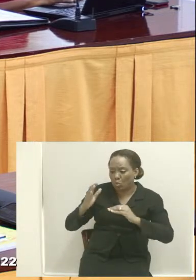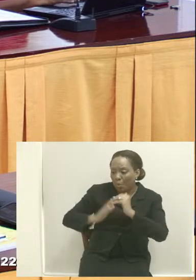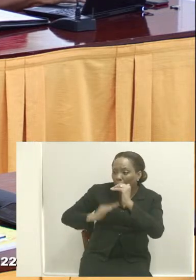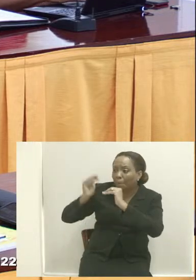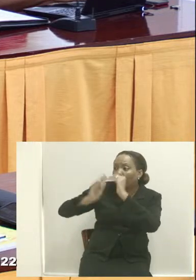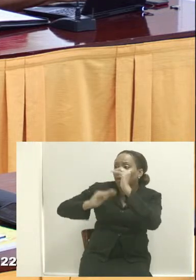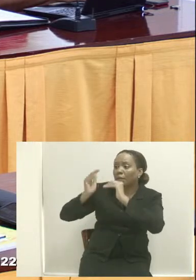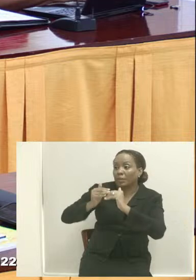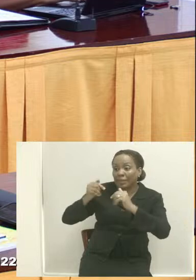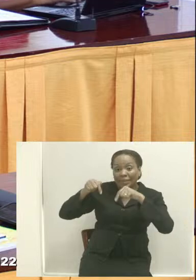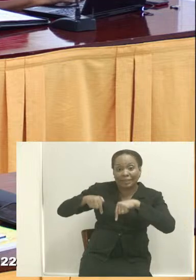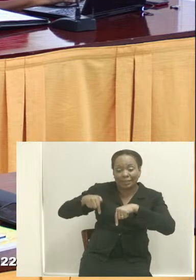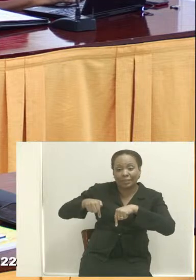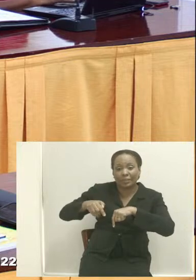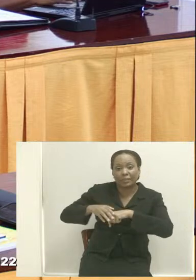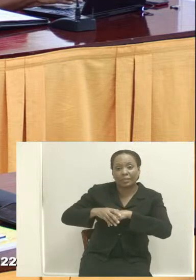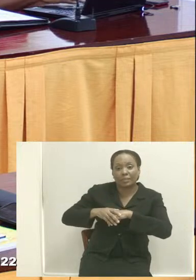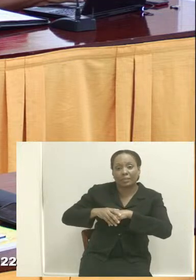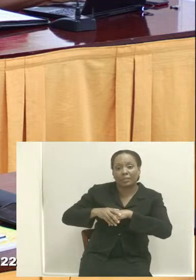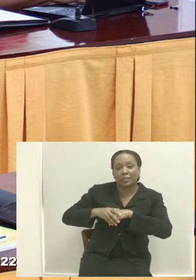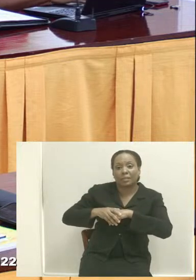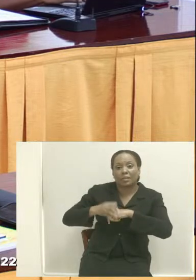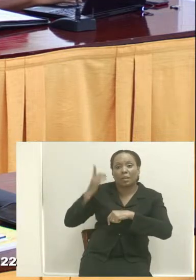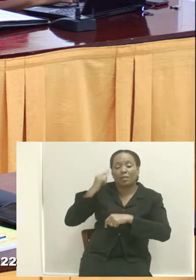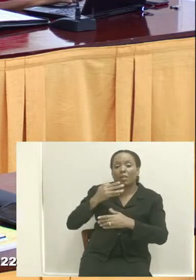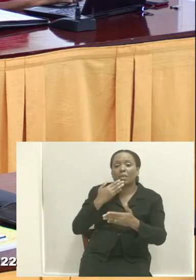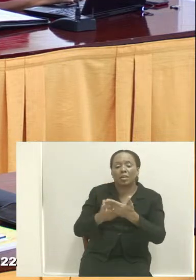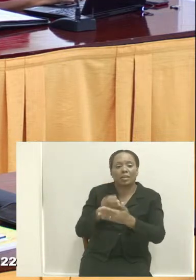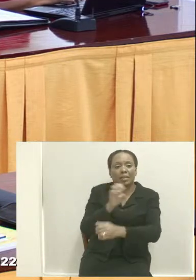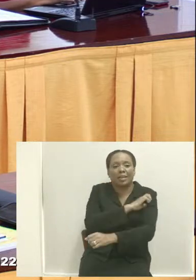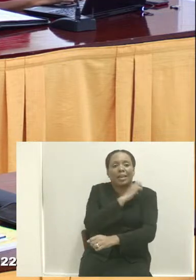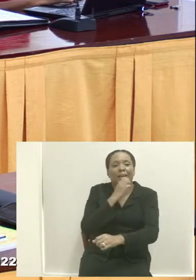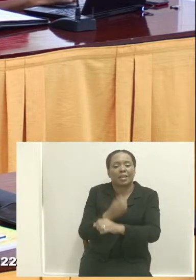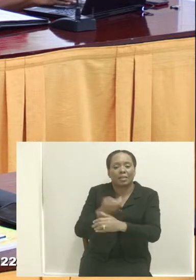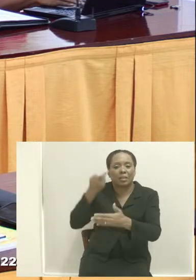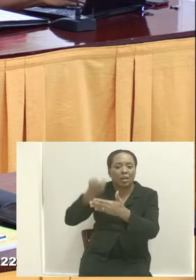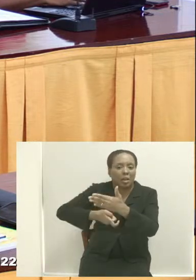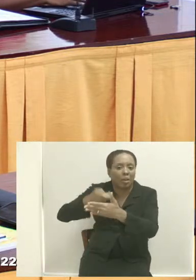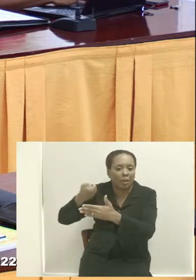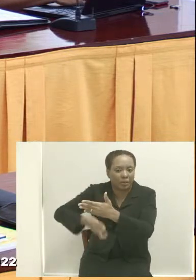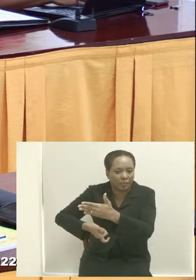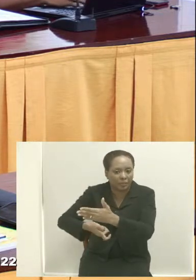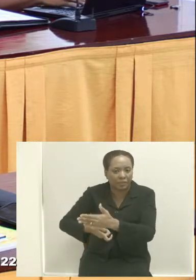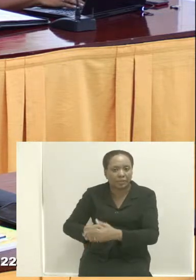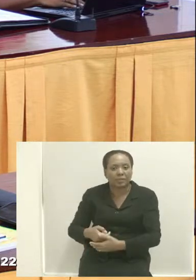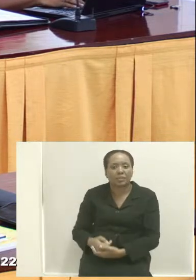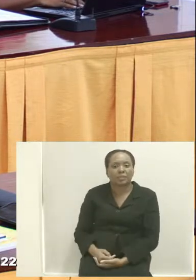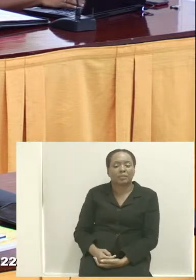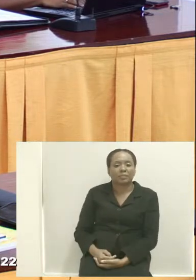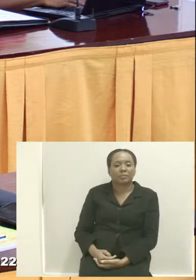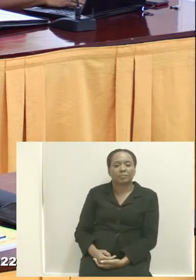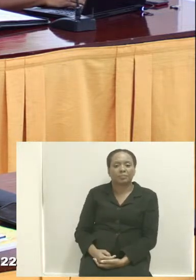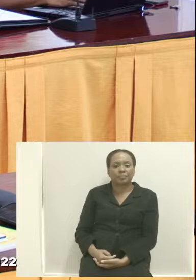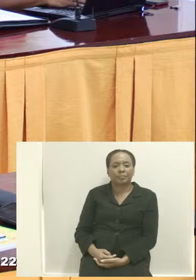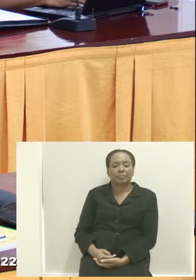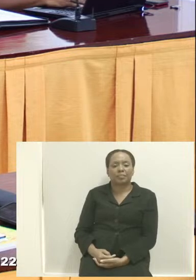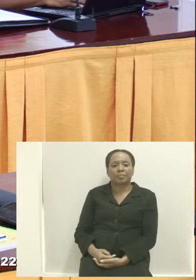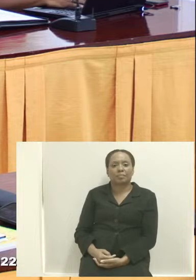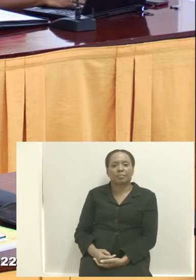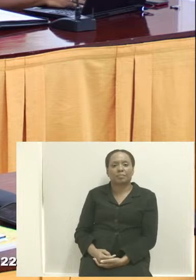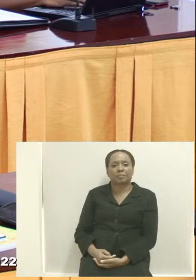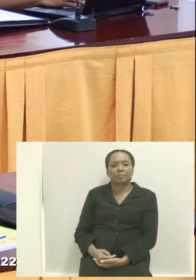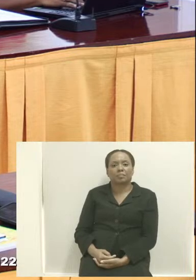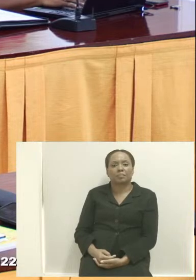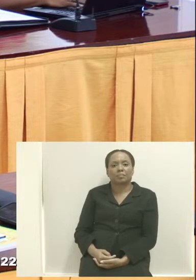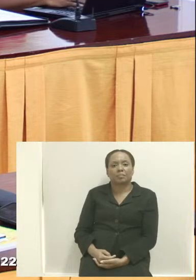affordable energy levels. The input of the energy is no longer a factor that knocks it dead from the very beginning and makes it